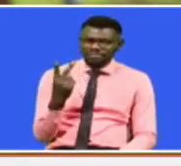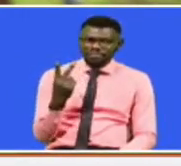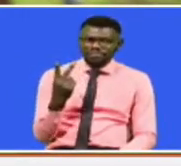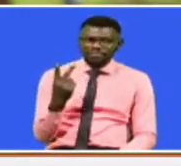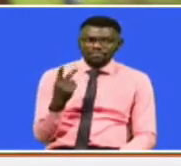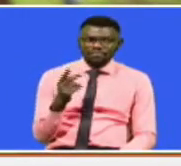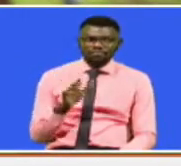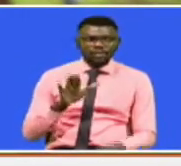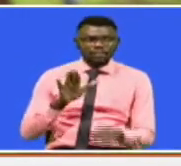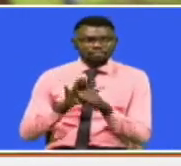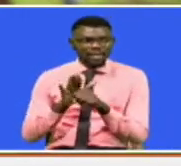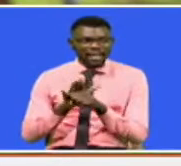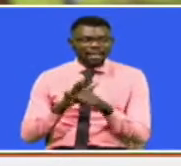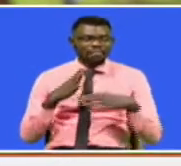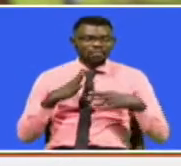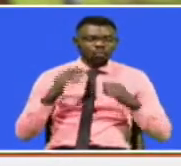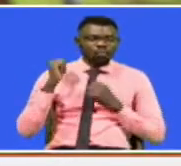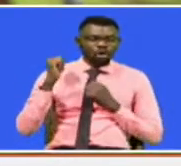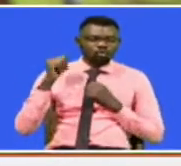political scientists,